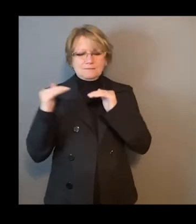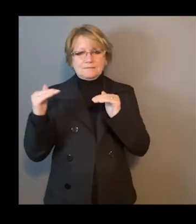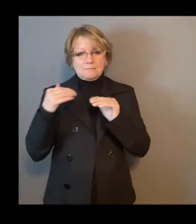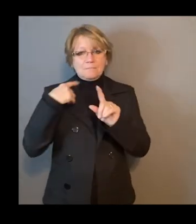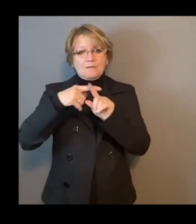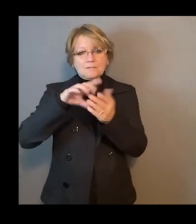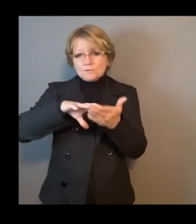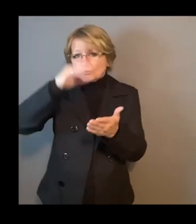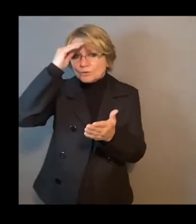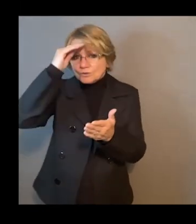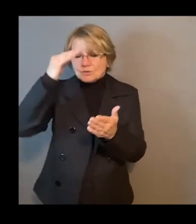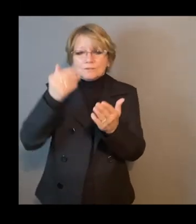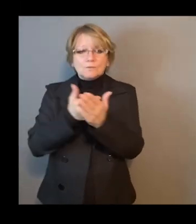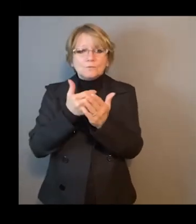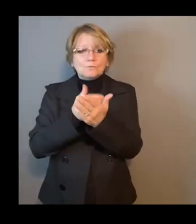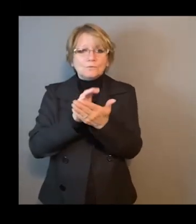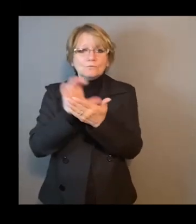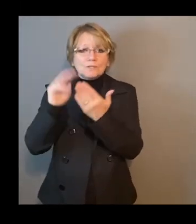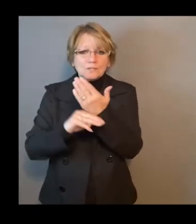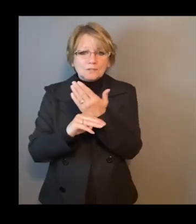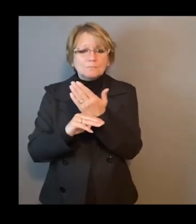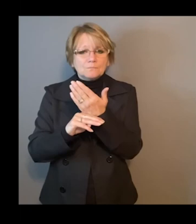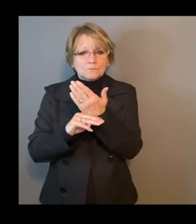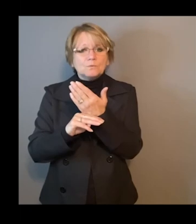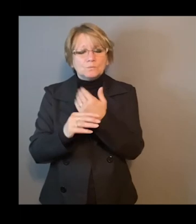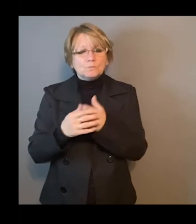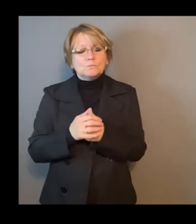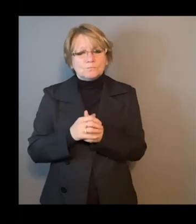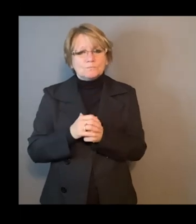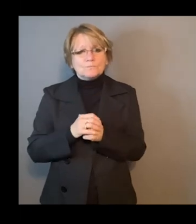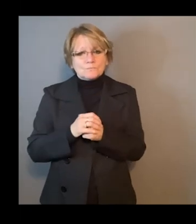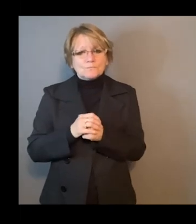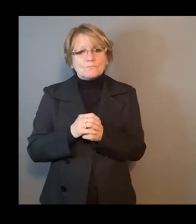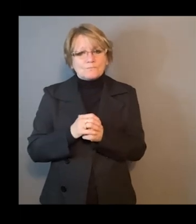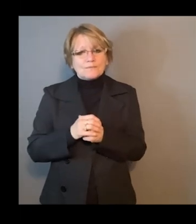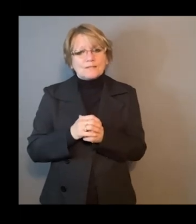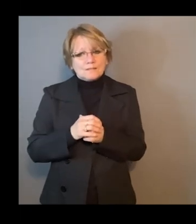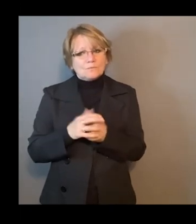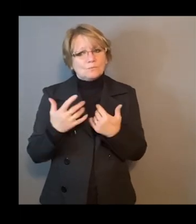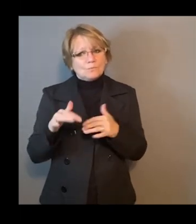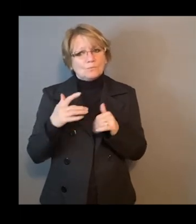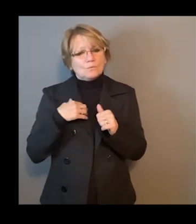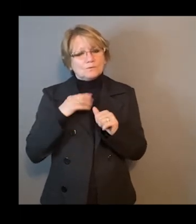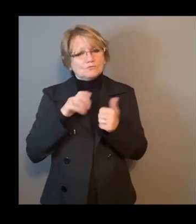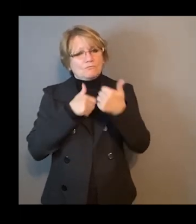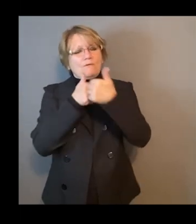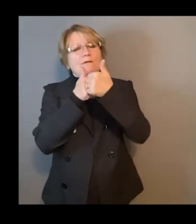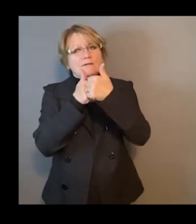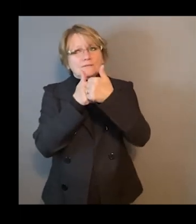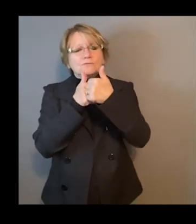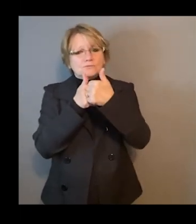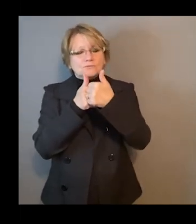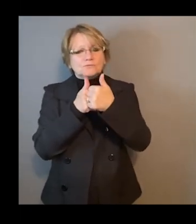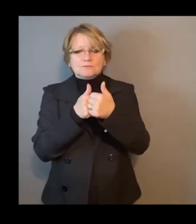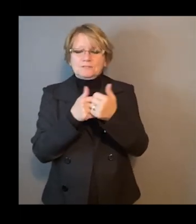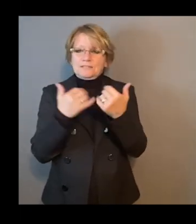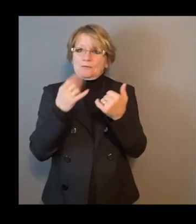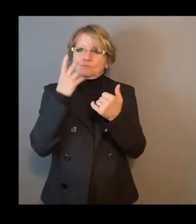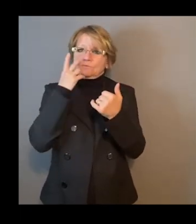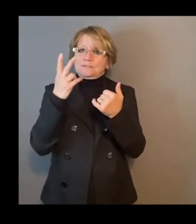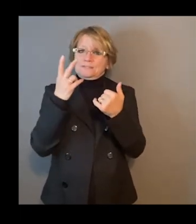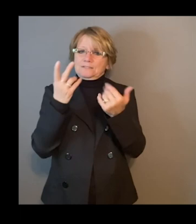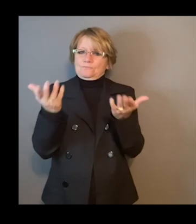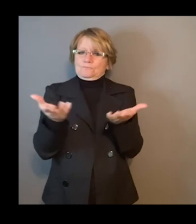a curriculum that is new to you. It's quite the uphill battle, and to where you are